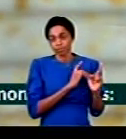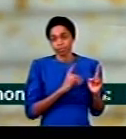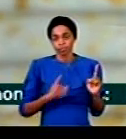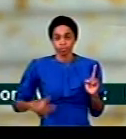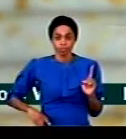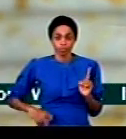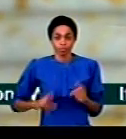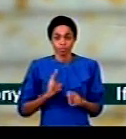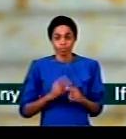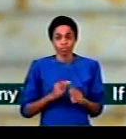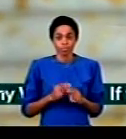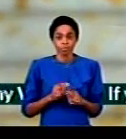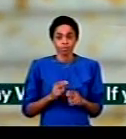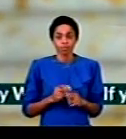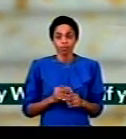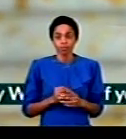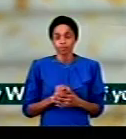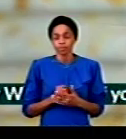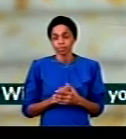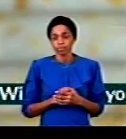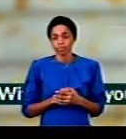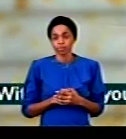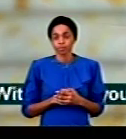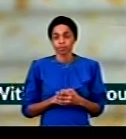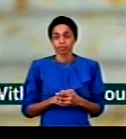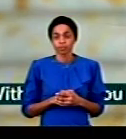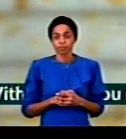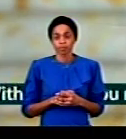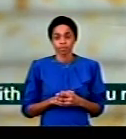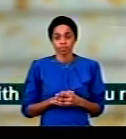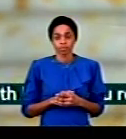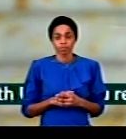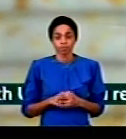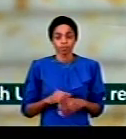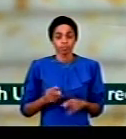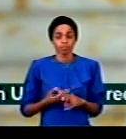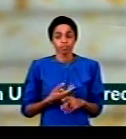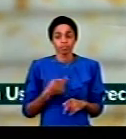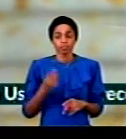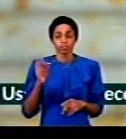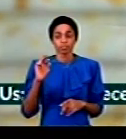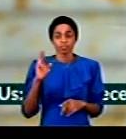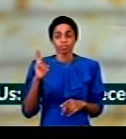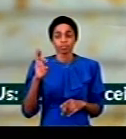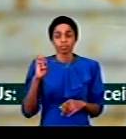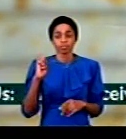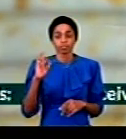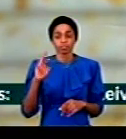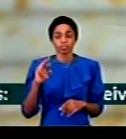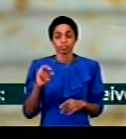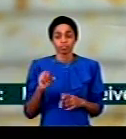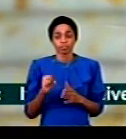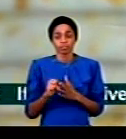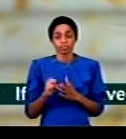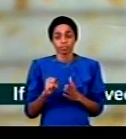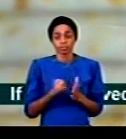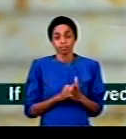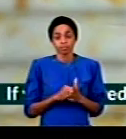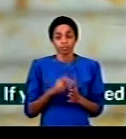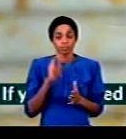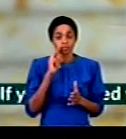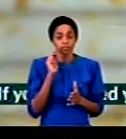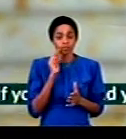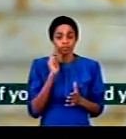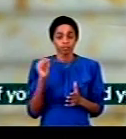to glorify God for his faithfulness in my life and my family. I got married in 2001.